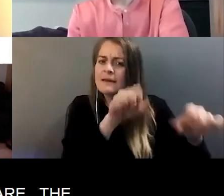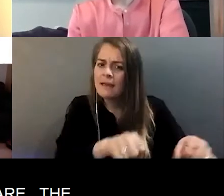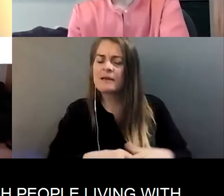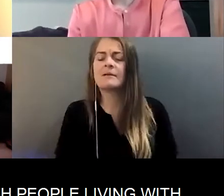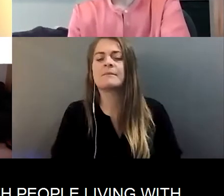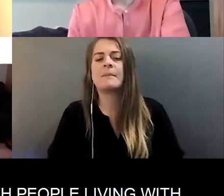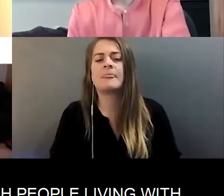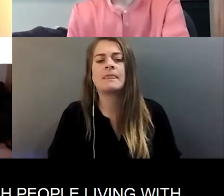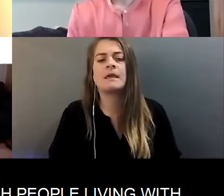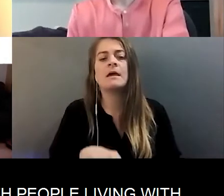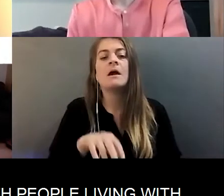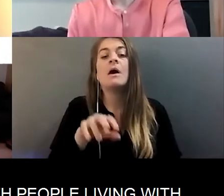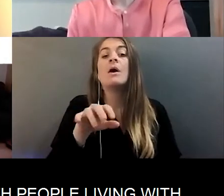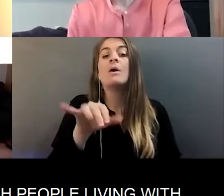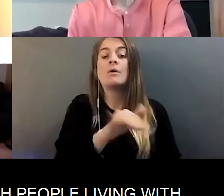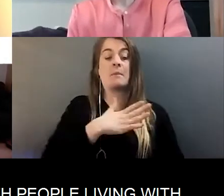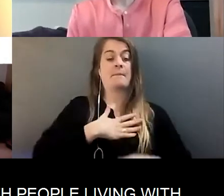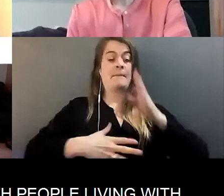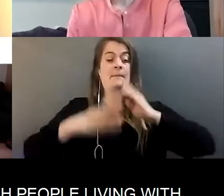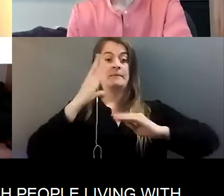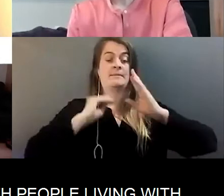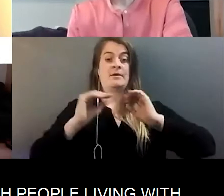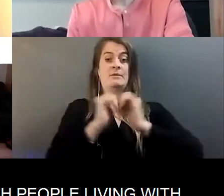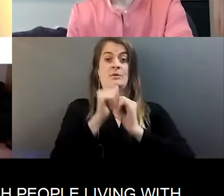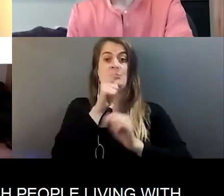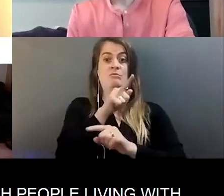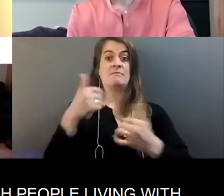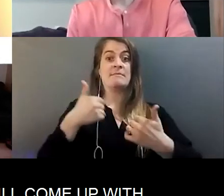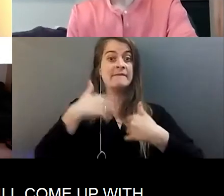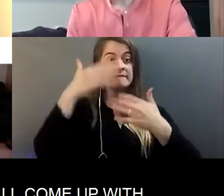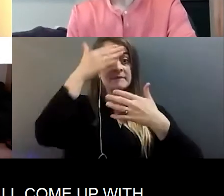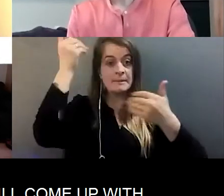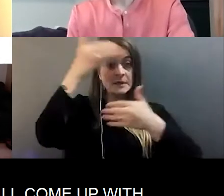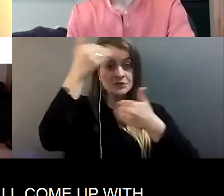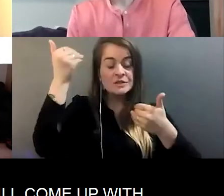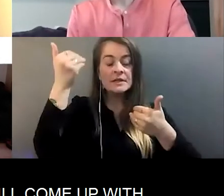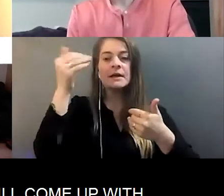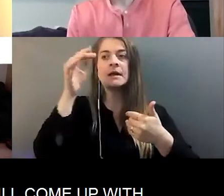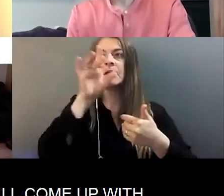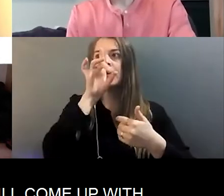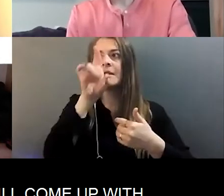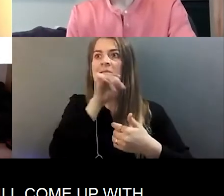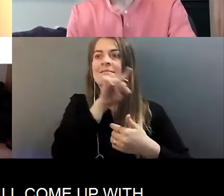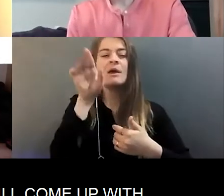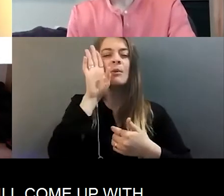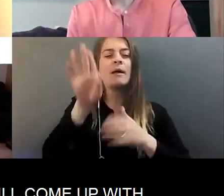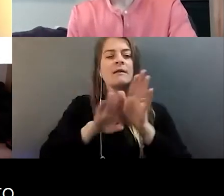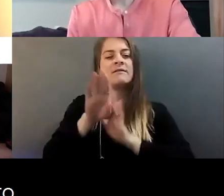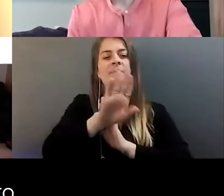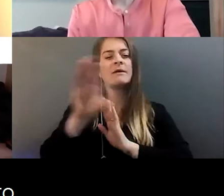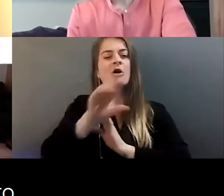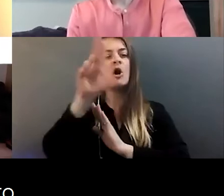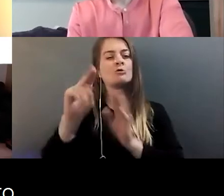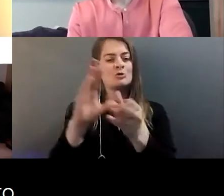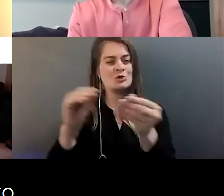The other thing is that my experience with people living with dementia personally is that they will come up with their own narrative to explain what's